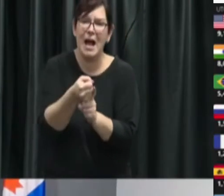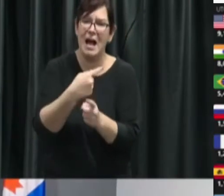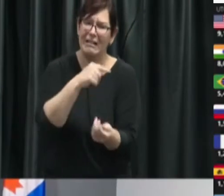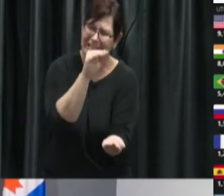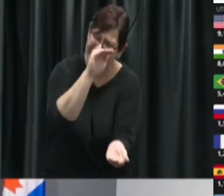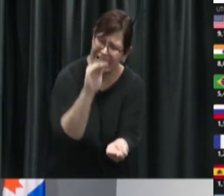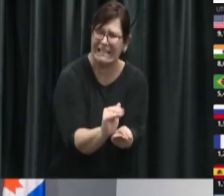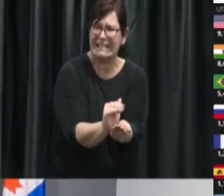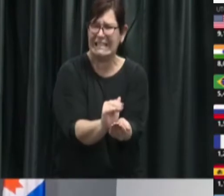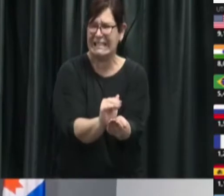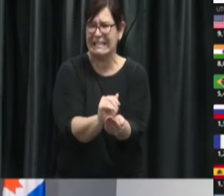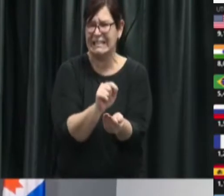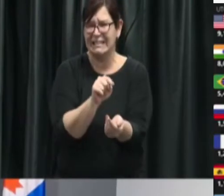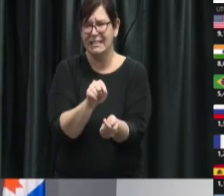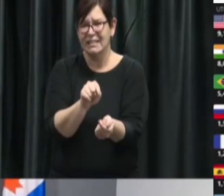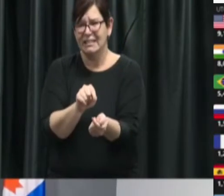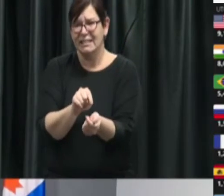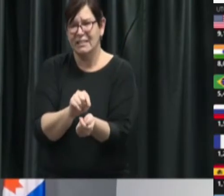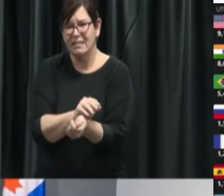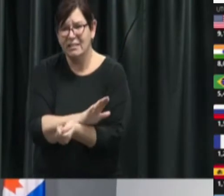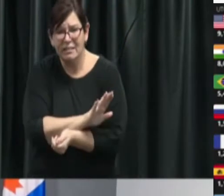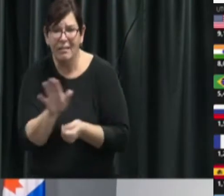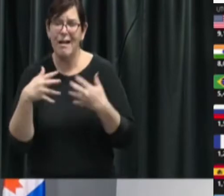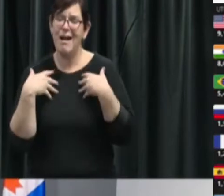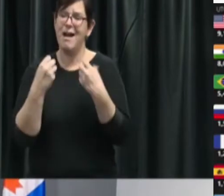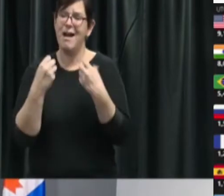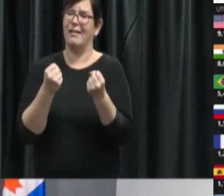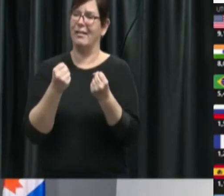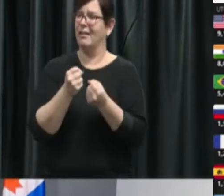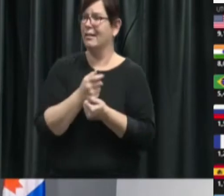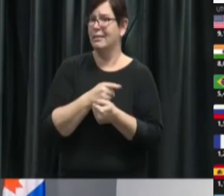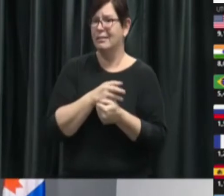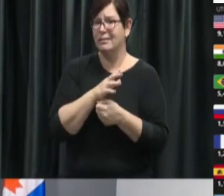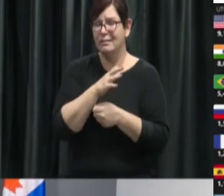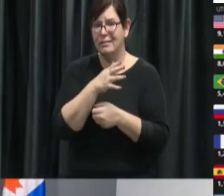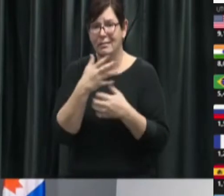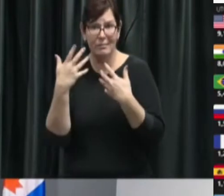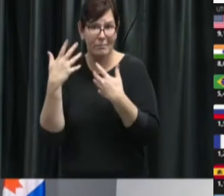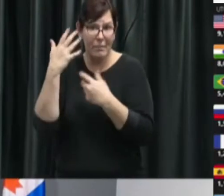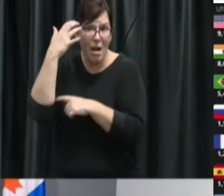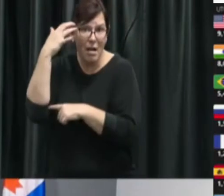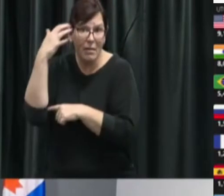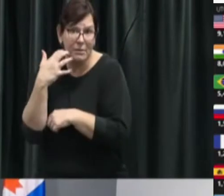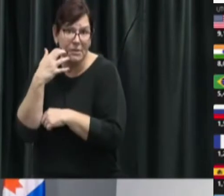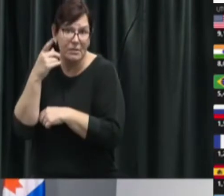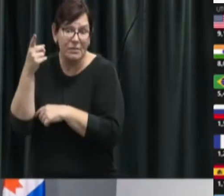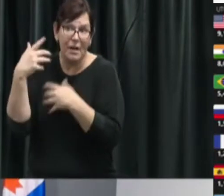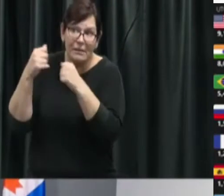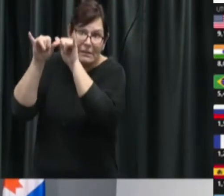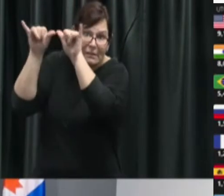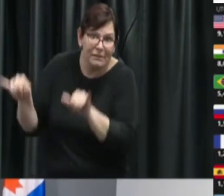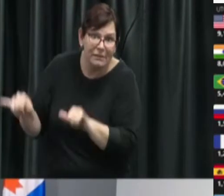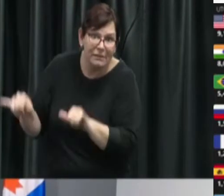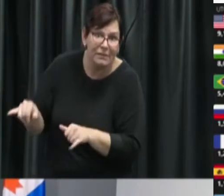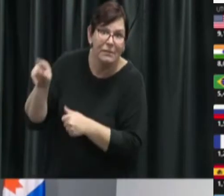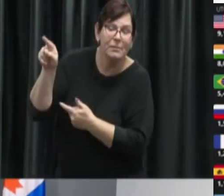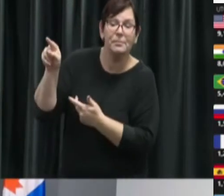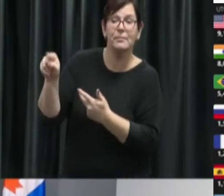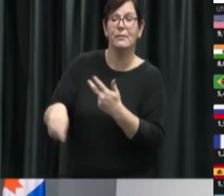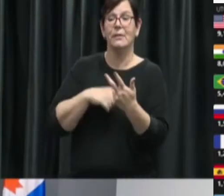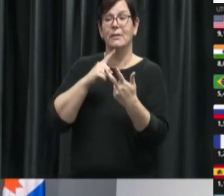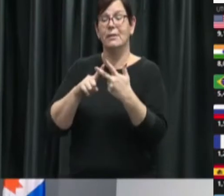health of the people of Toronto, to preserve the capacity of healthcare to respond to the many needs that our city has and its